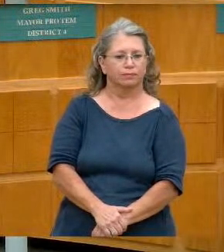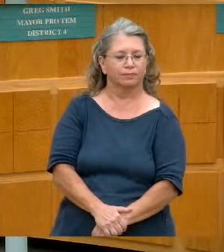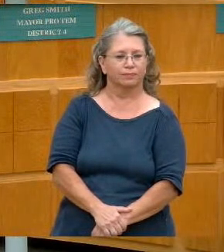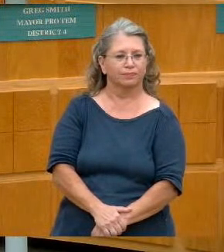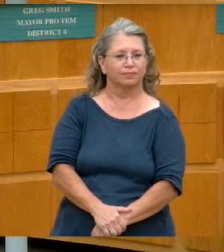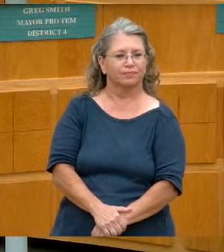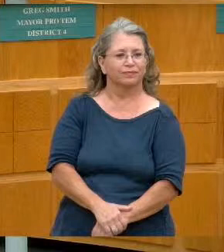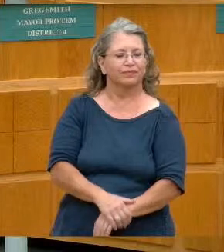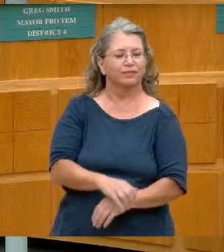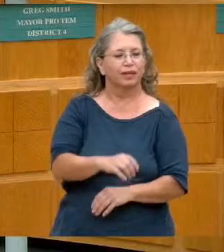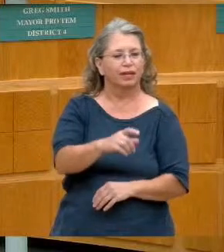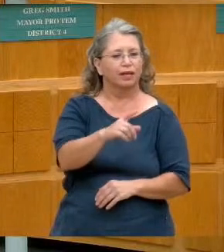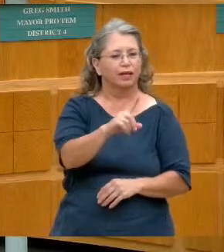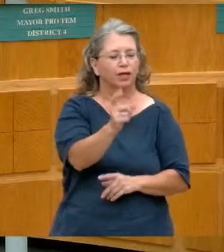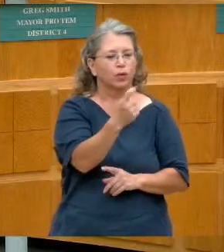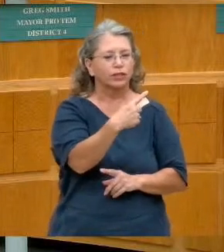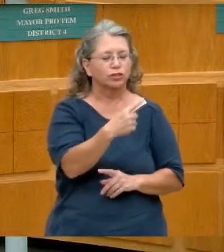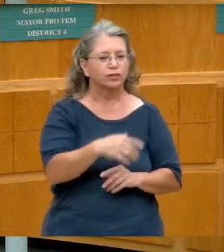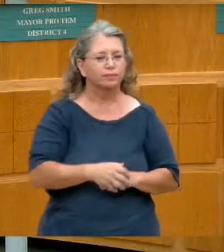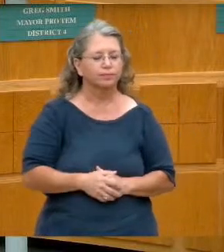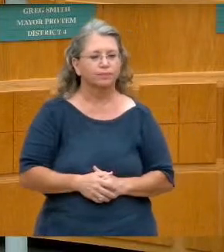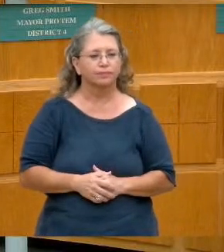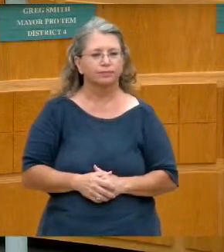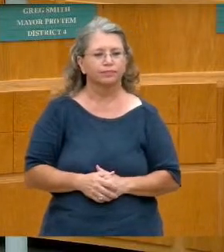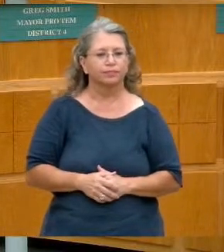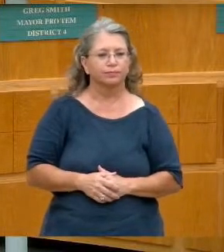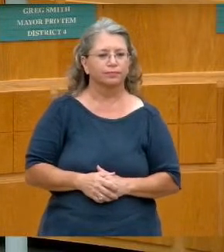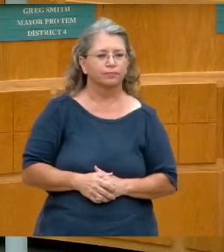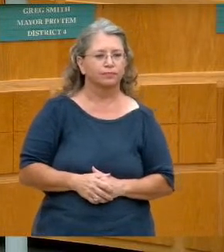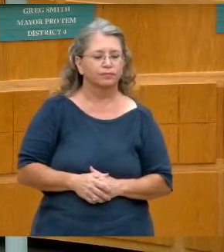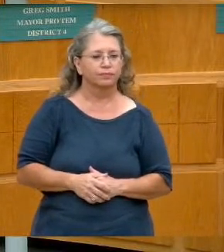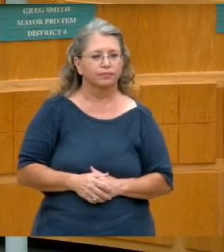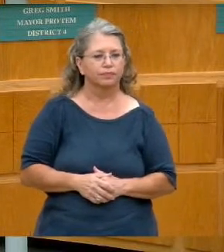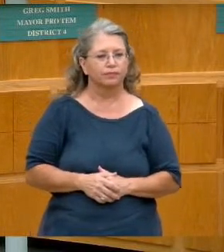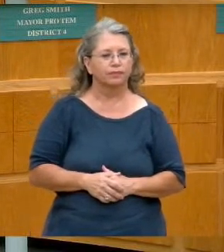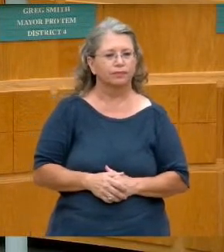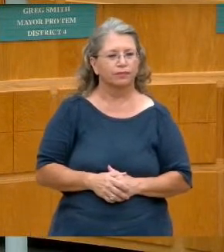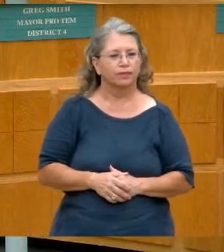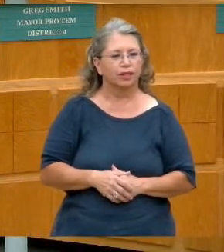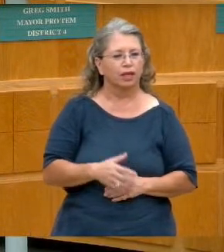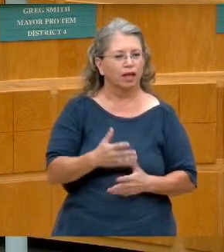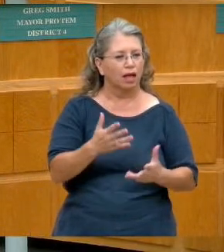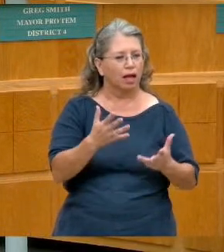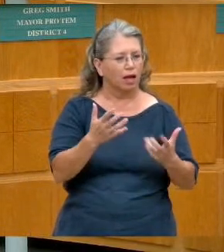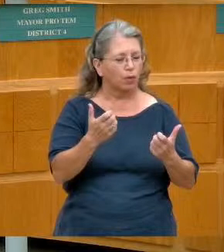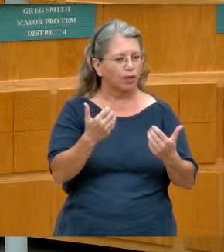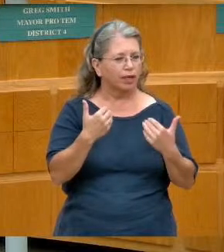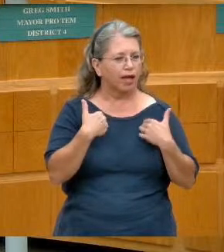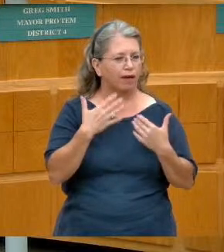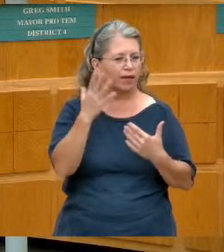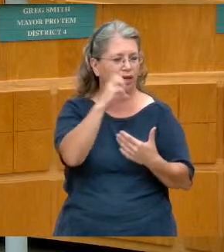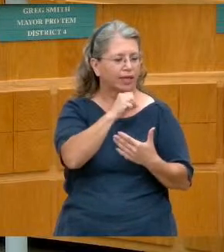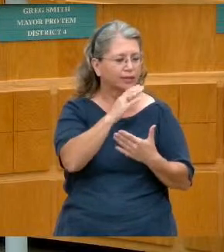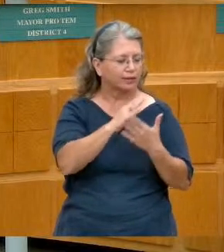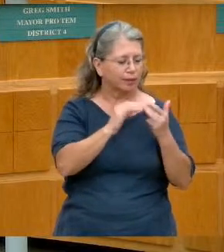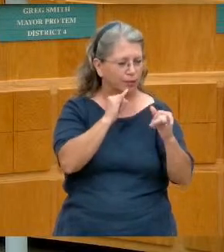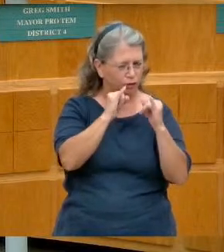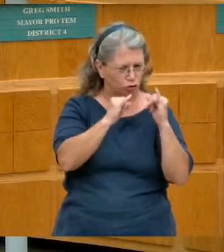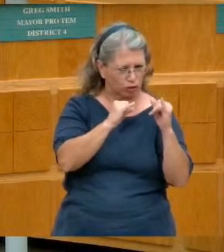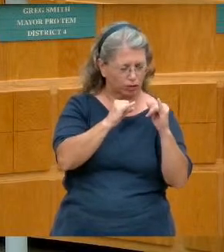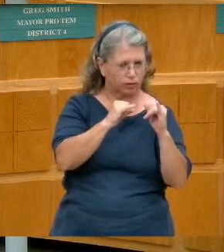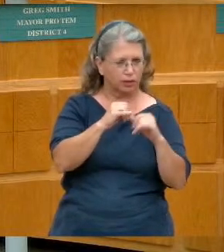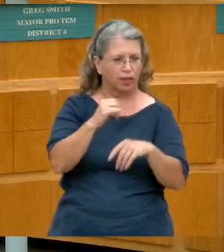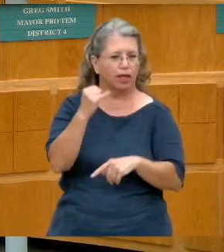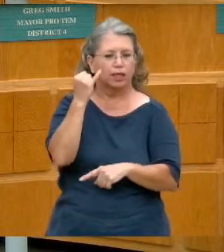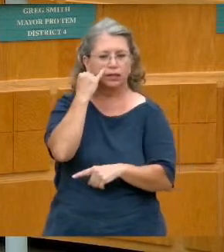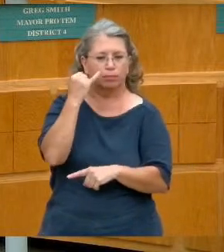Yes, ma'am. I just have specific, I guess, instructions from you that the health department might have for someone that's already been tested and they're